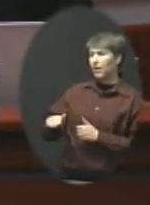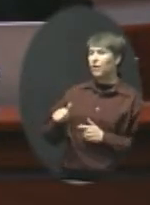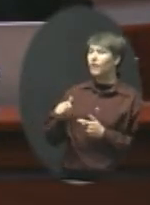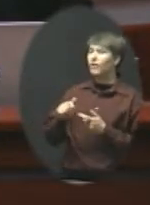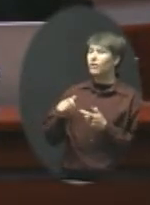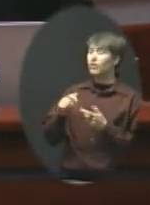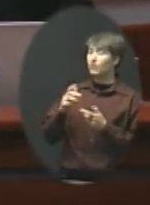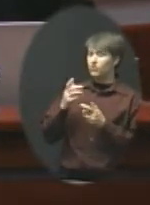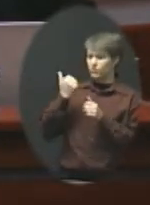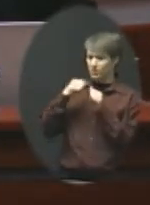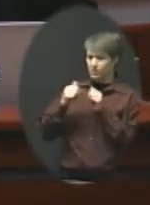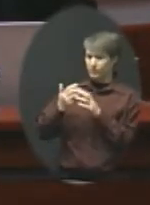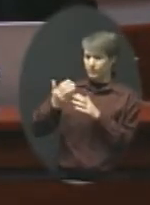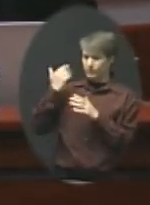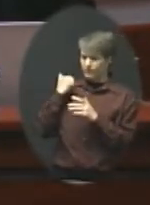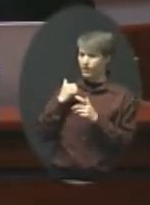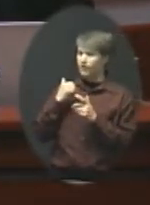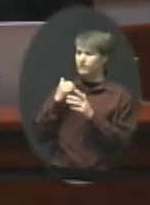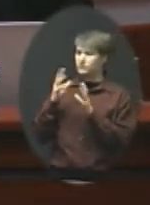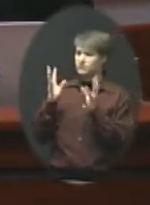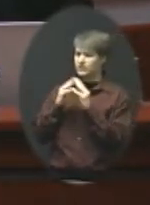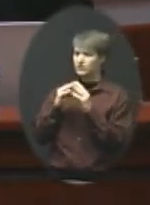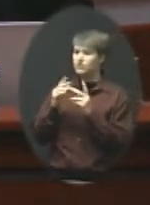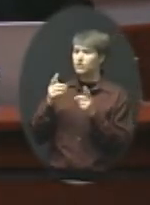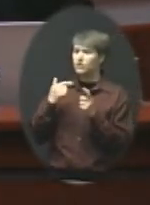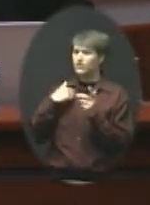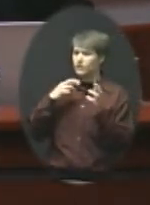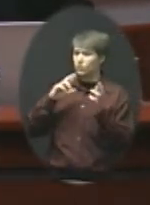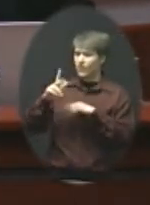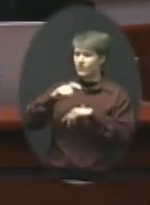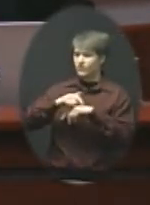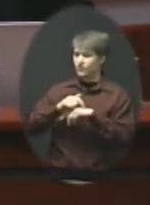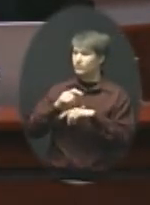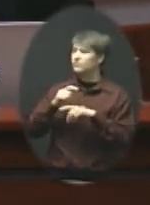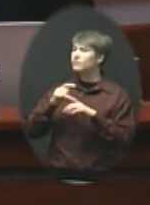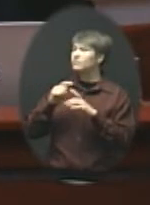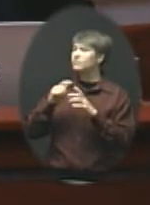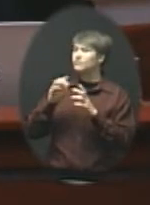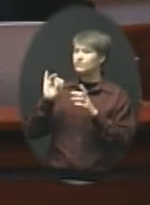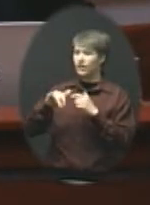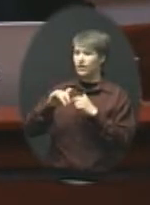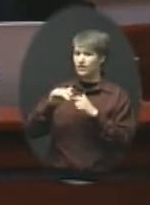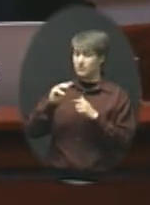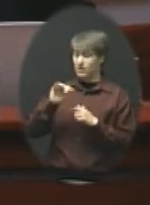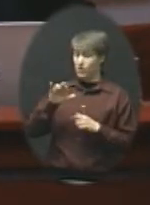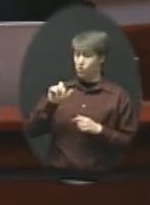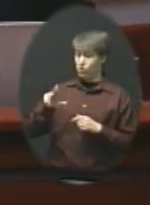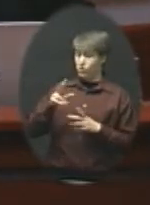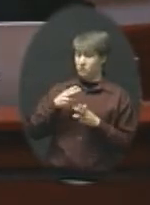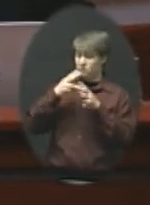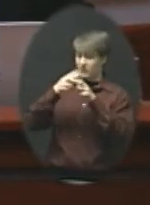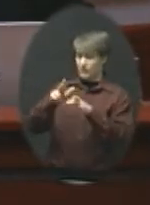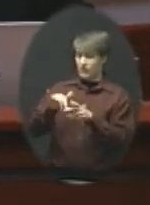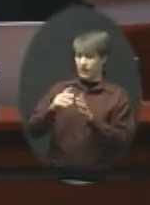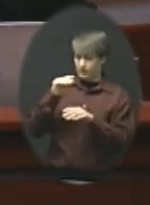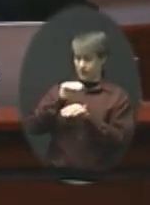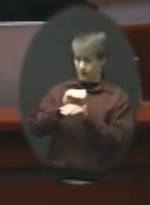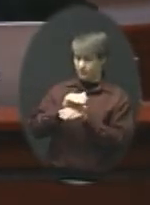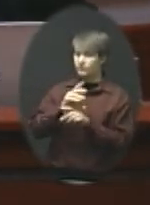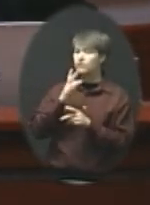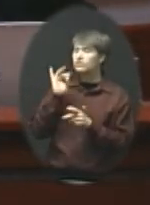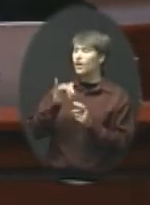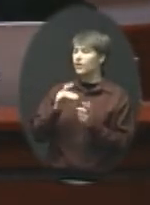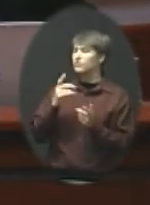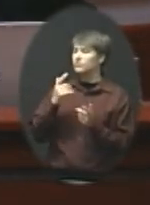last joint meeting, it was right about the time they were getting ready to present the petition, and the mayor at least mentioned it that night. And it's definitely on their radar, and we'll make